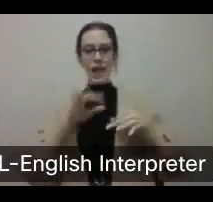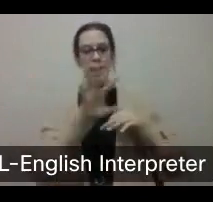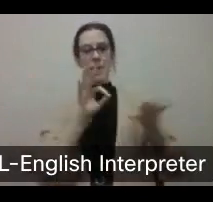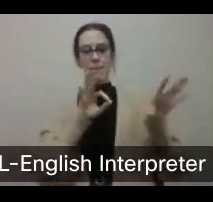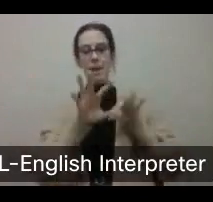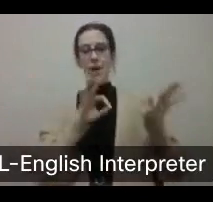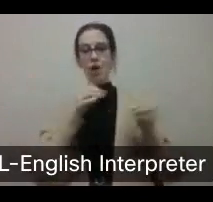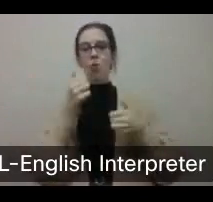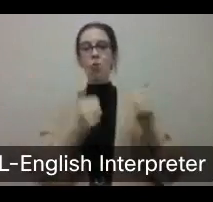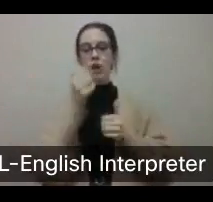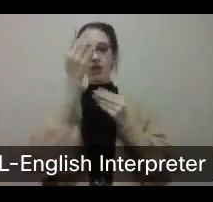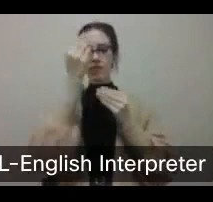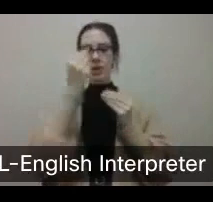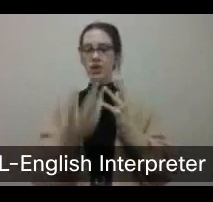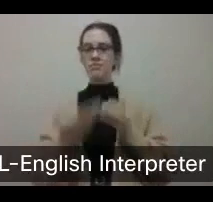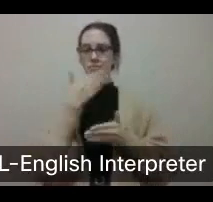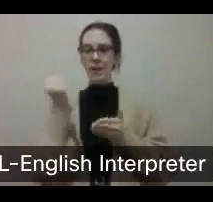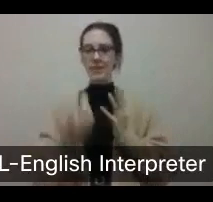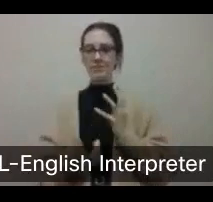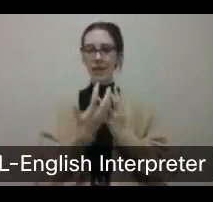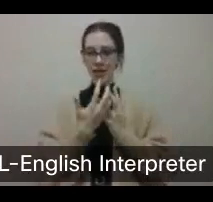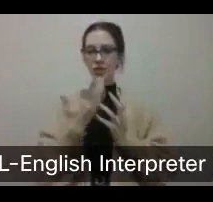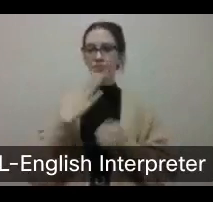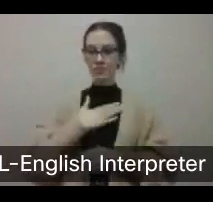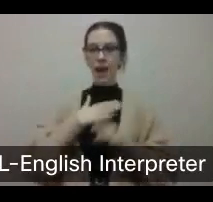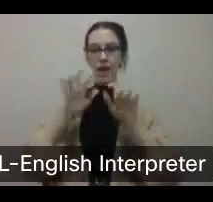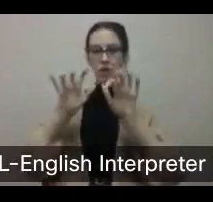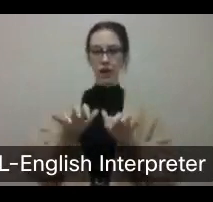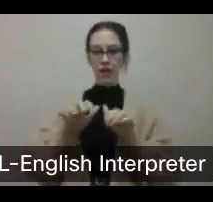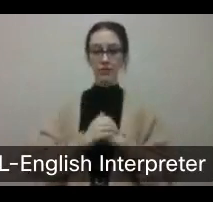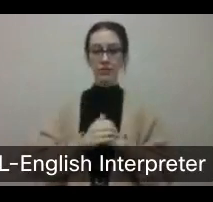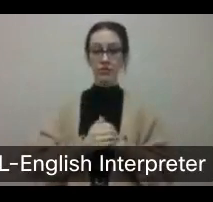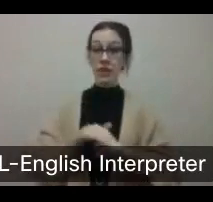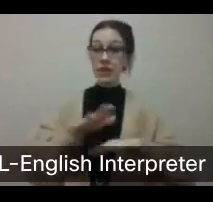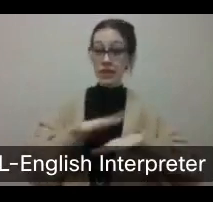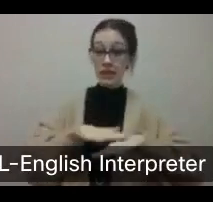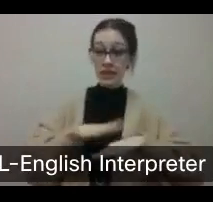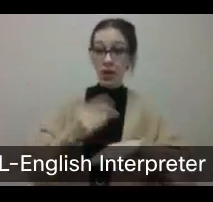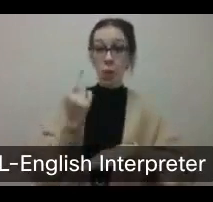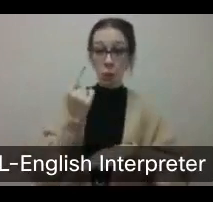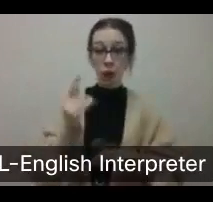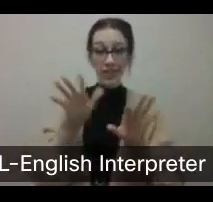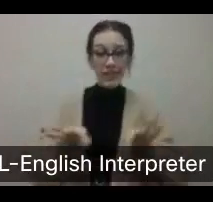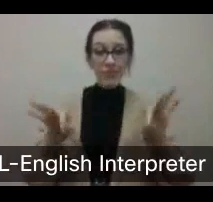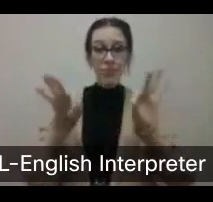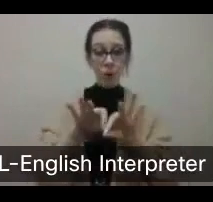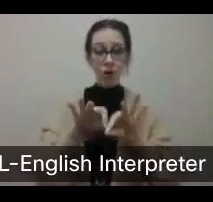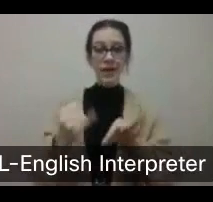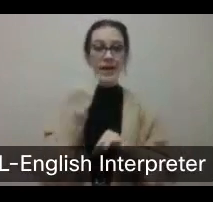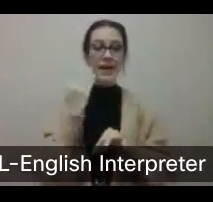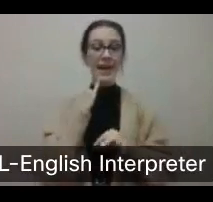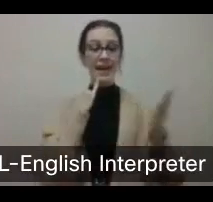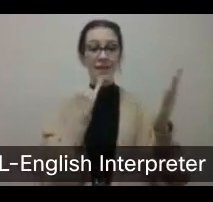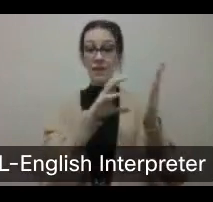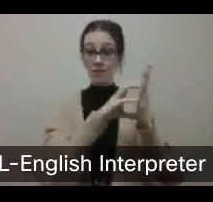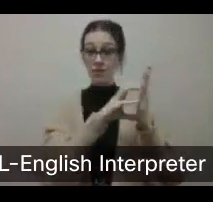task. One word of caution, as we're doing this, we do want to be careful not to misrepresent the point of view